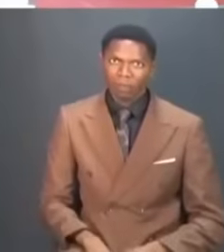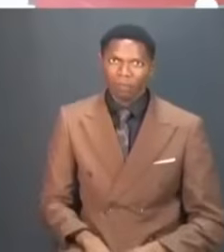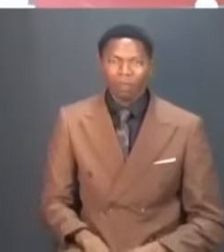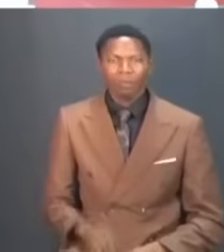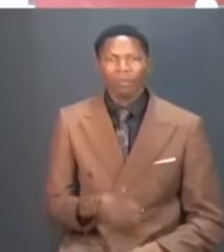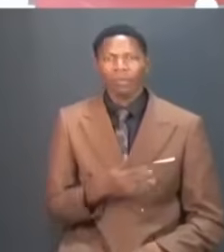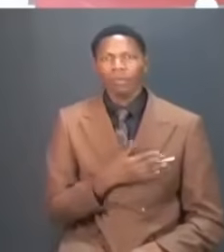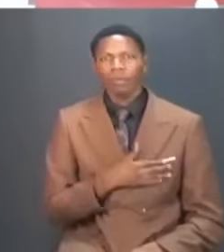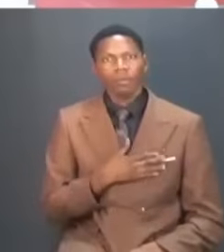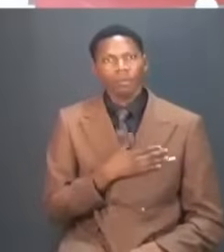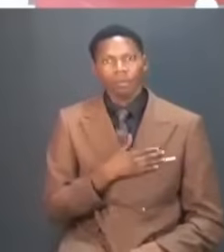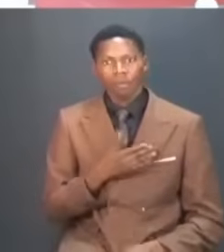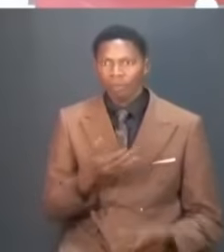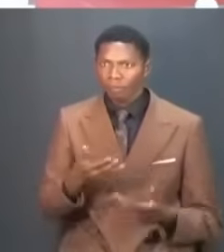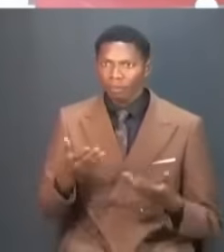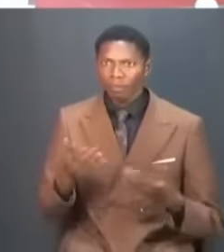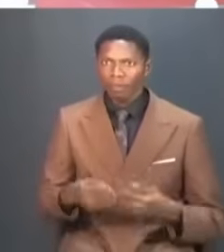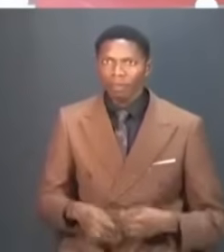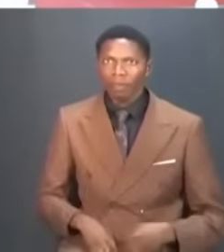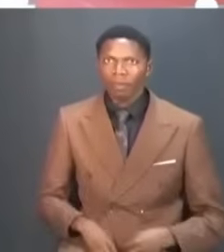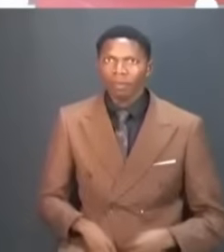Please, you may do so.